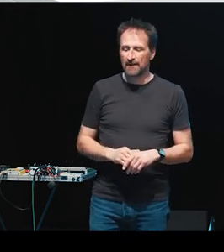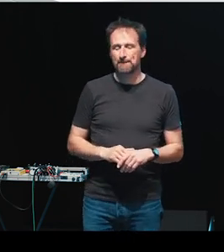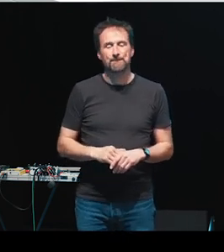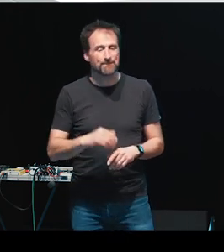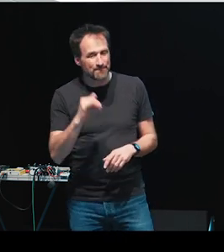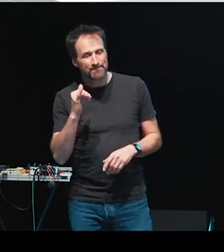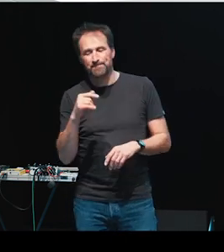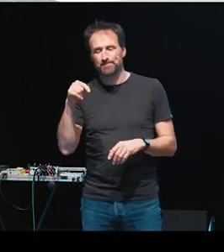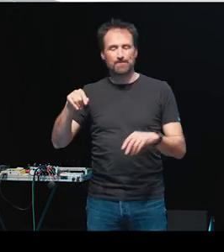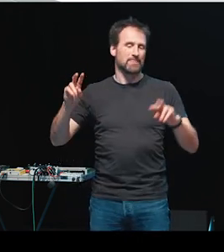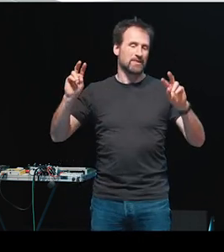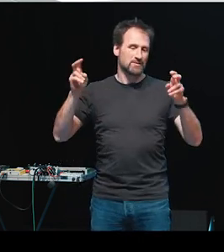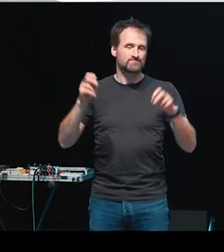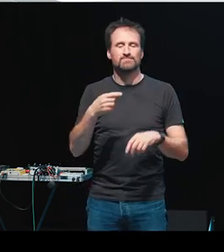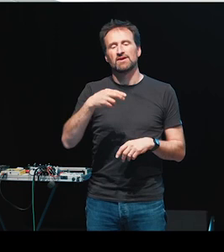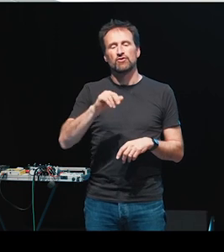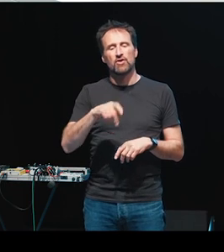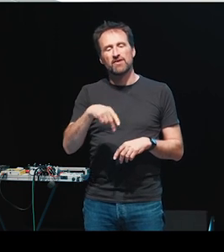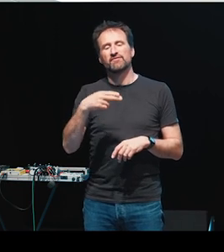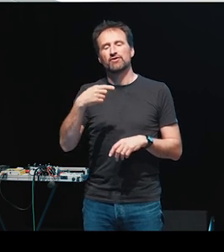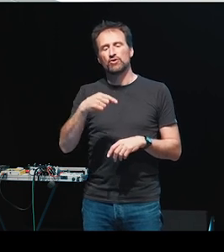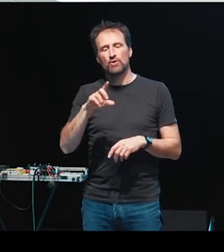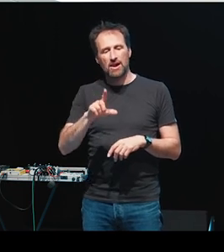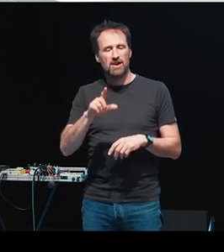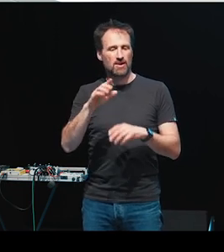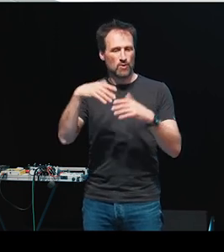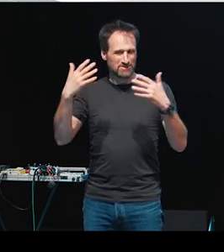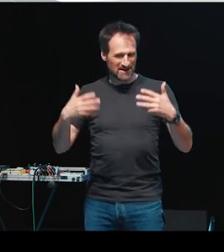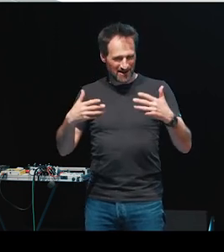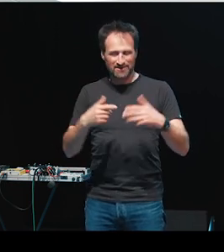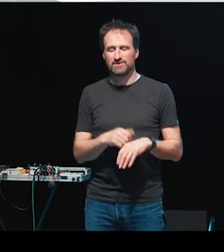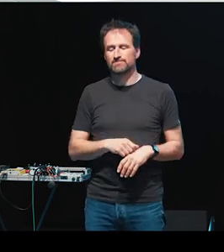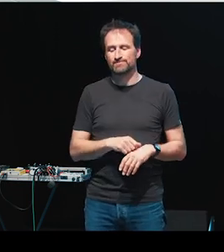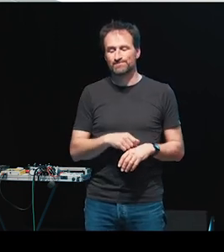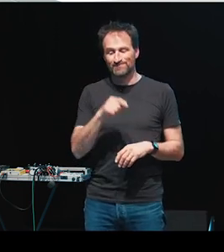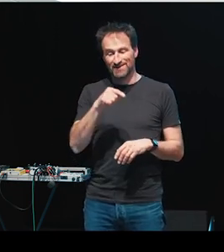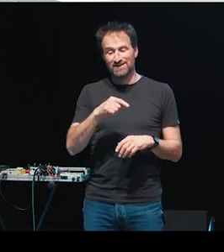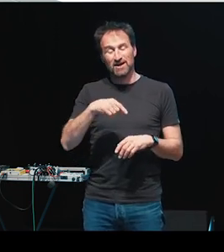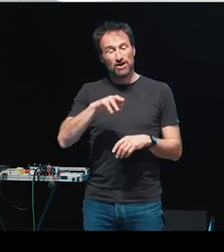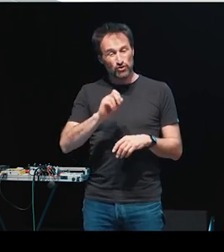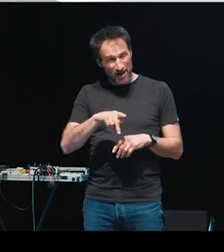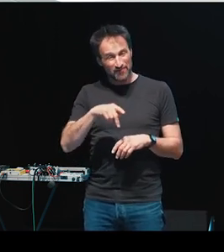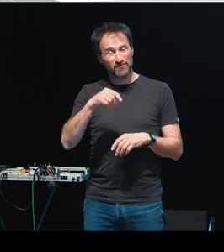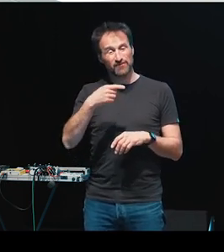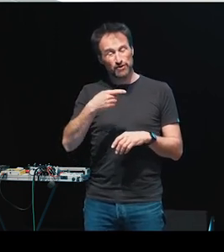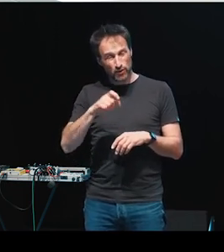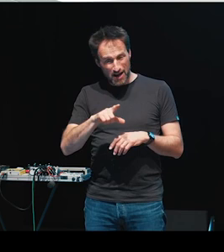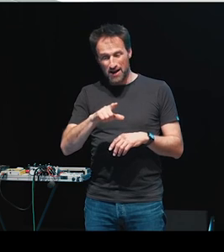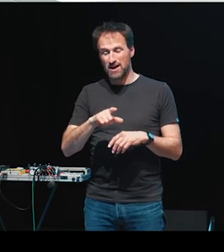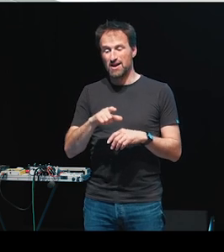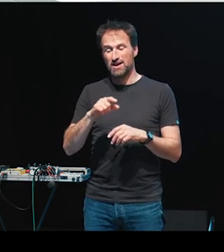All right, so here's a quote from the GraphQL website. It's, "GraphQL queries access not just the properties of one resource, but